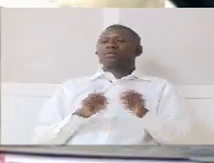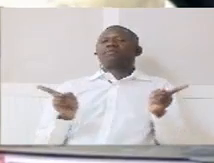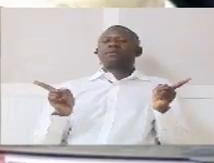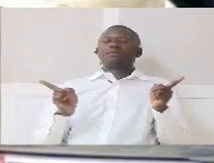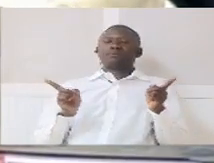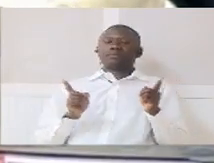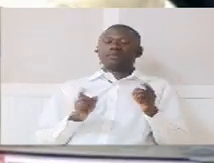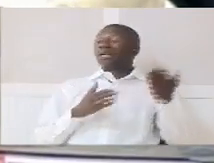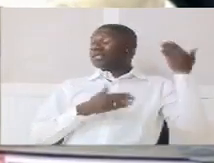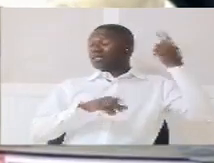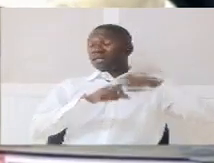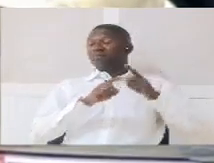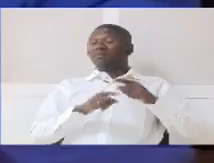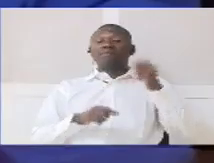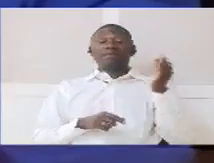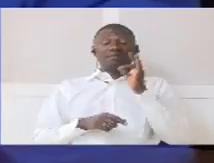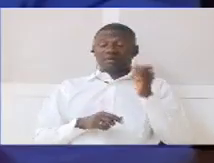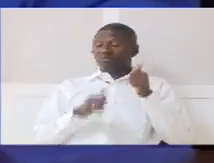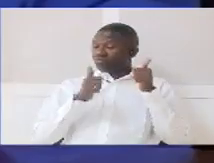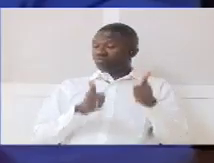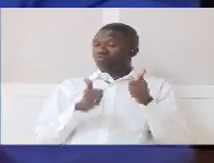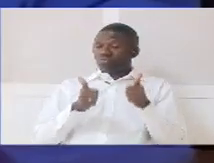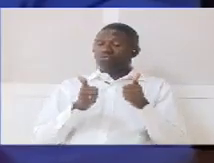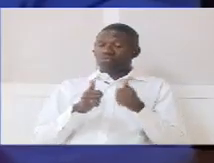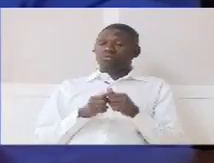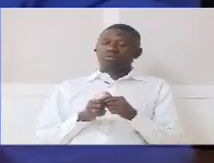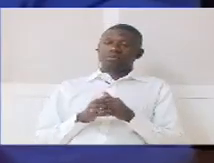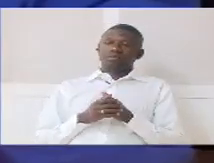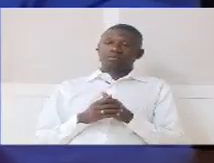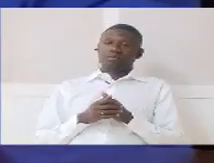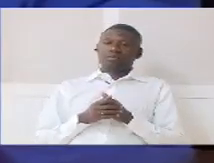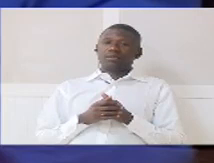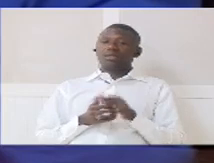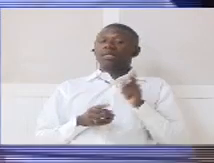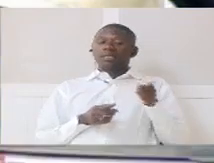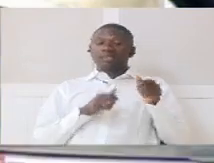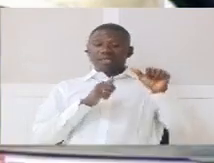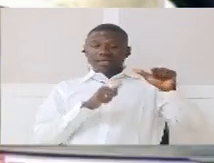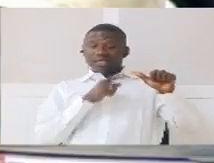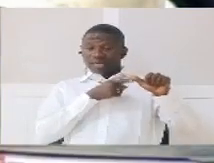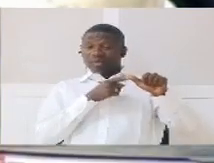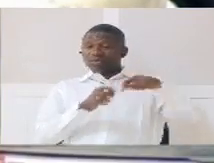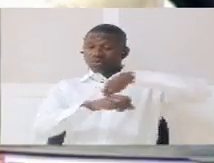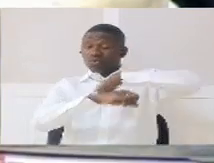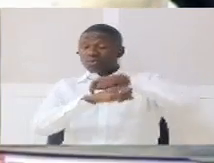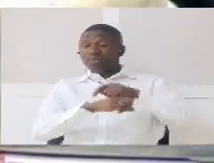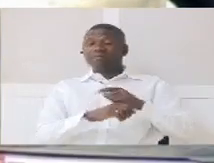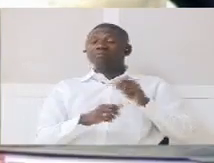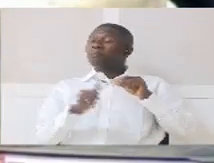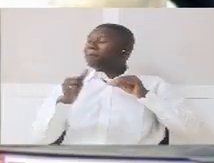is very quality. Was different from what you have now. That cooking was far better than today's